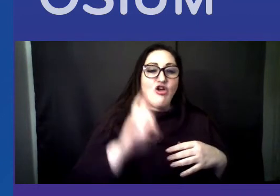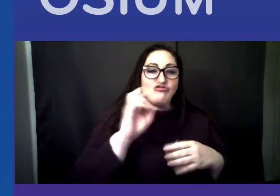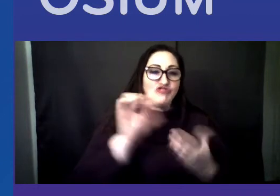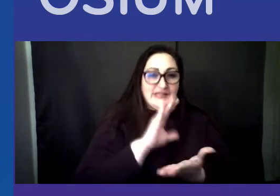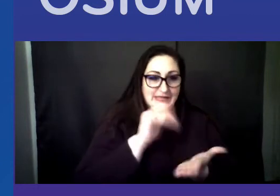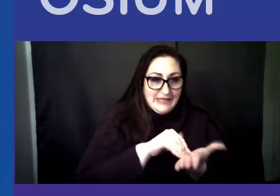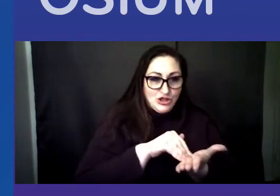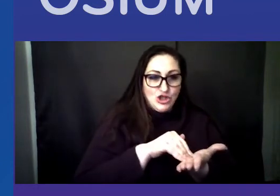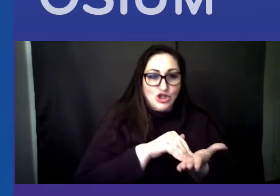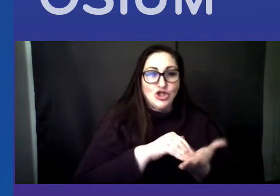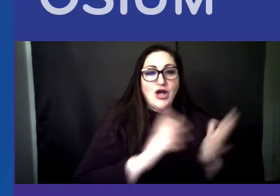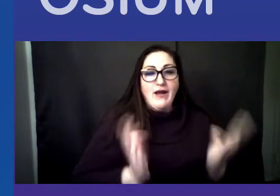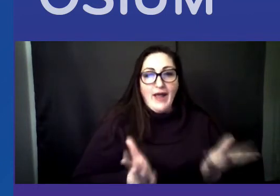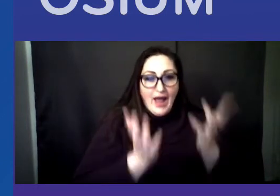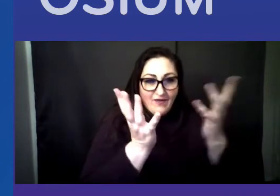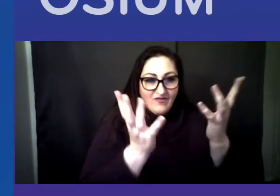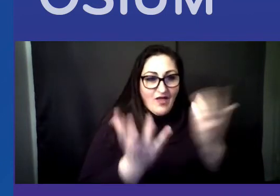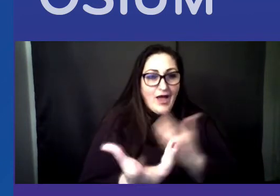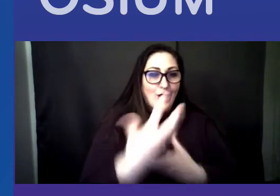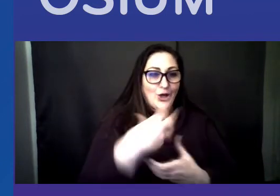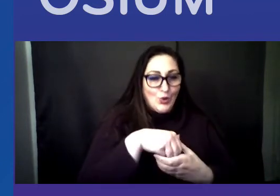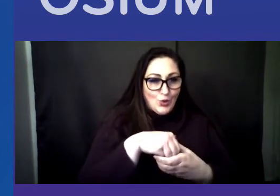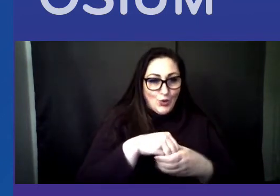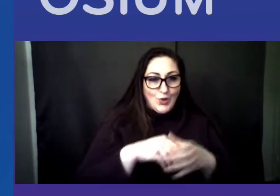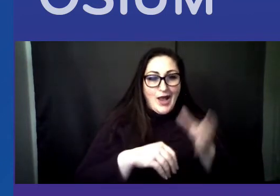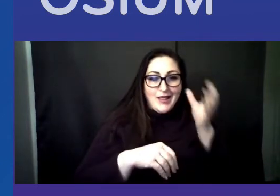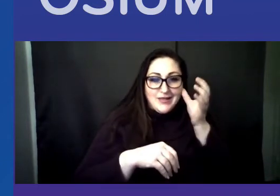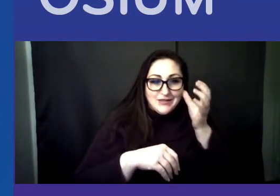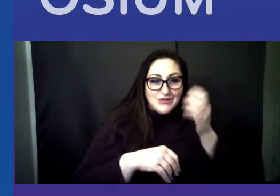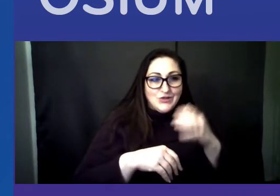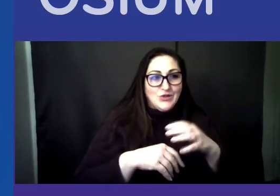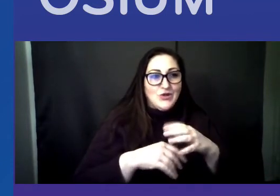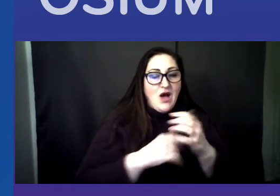and include and listen to and lovingly check in.